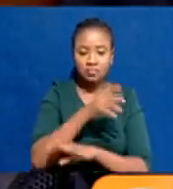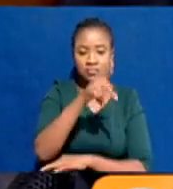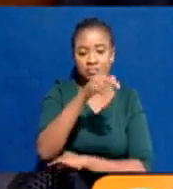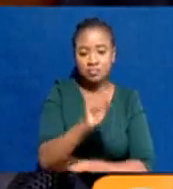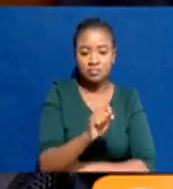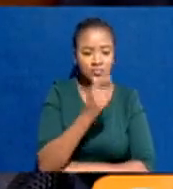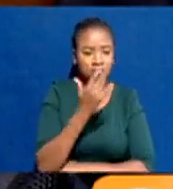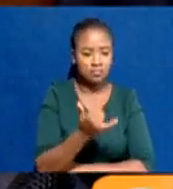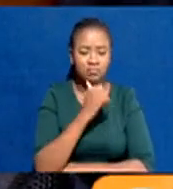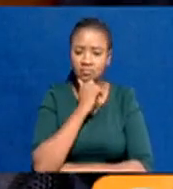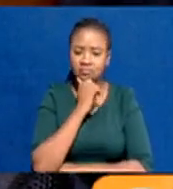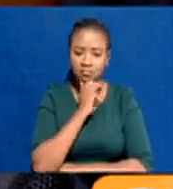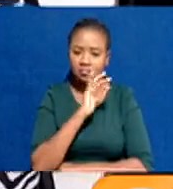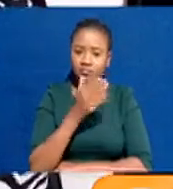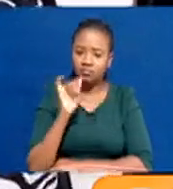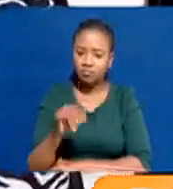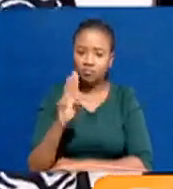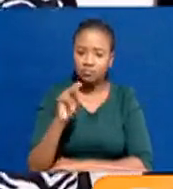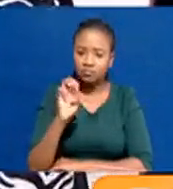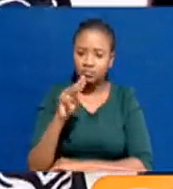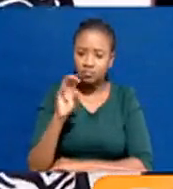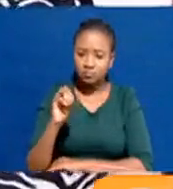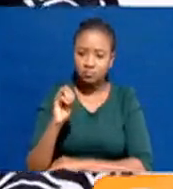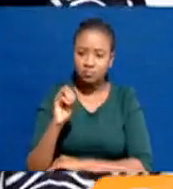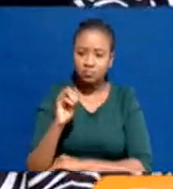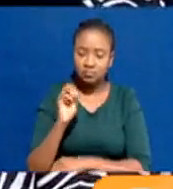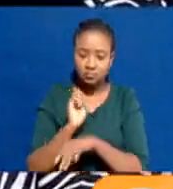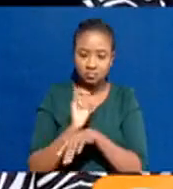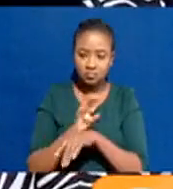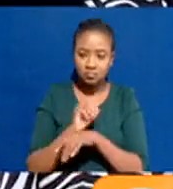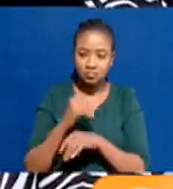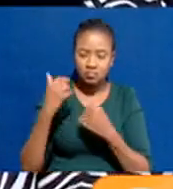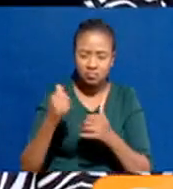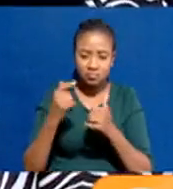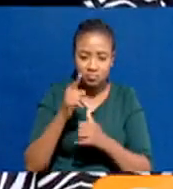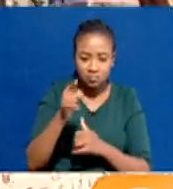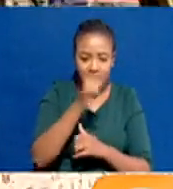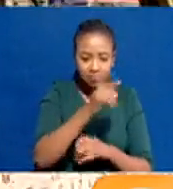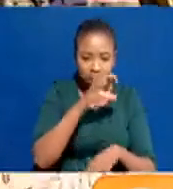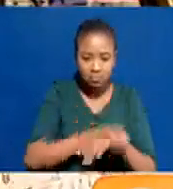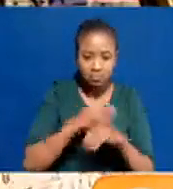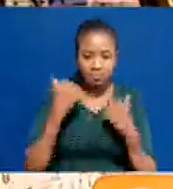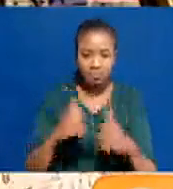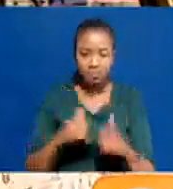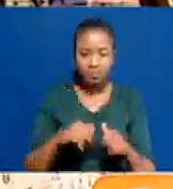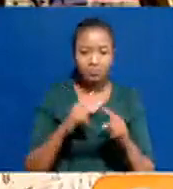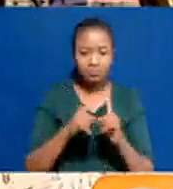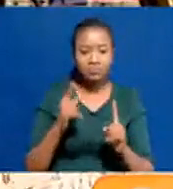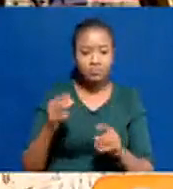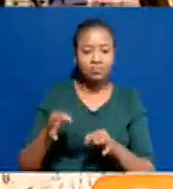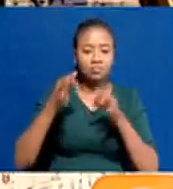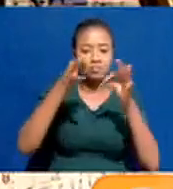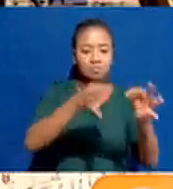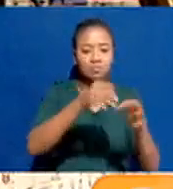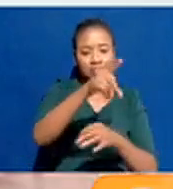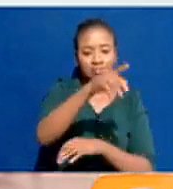questions on how the advisory memo on missing specifications did not land on Mulwa's desk, but was instead forwarded to